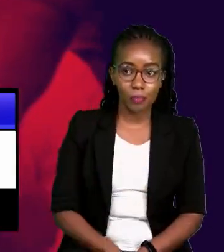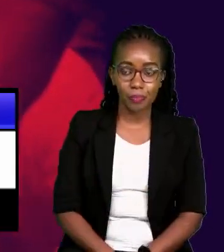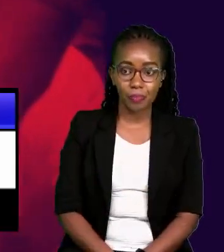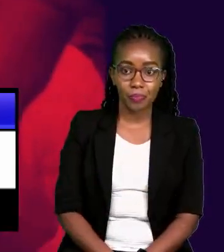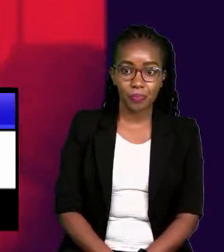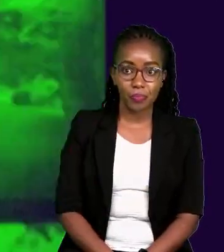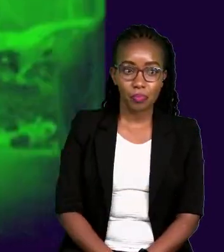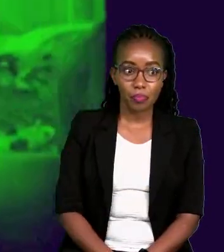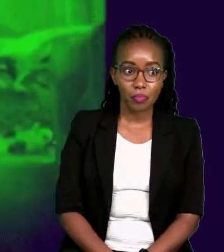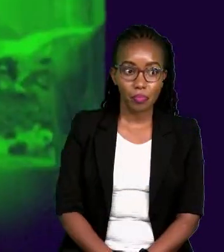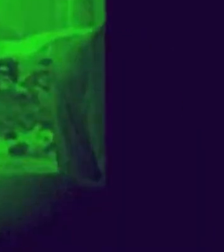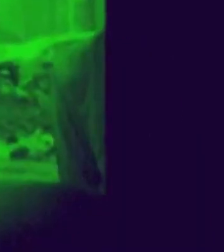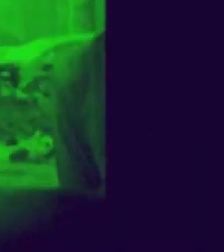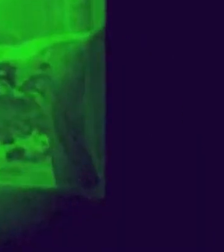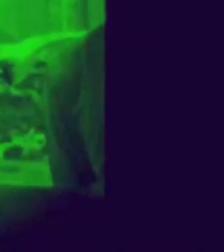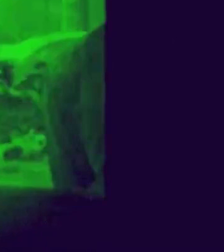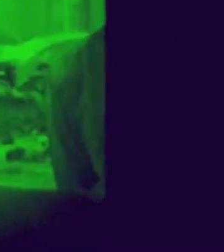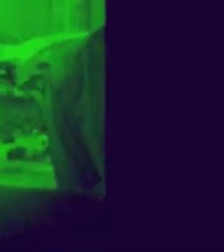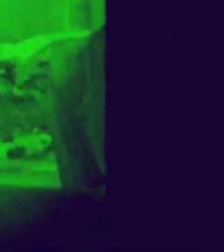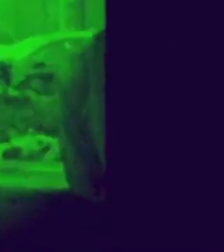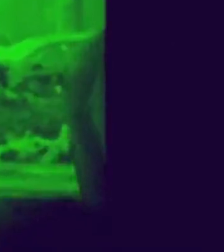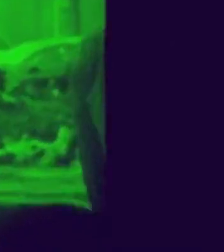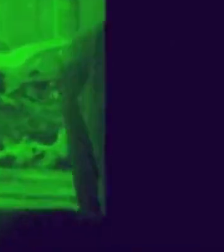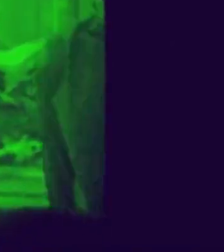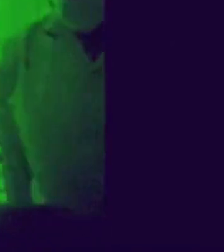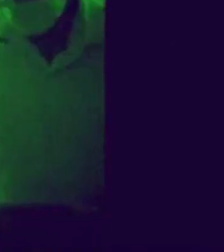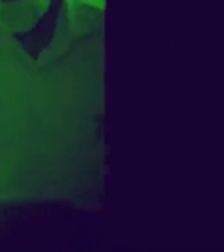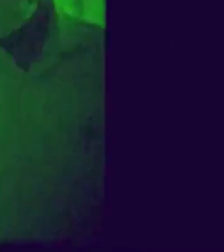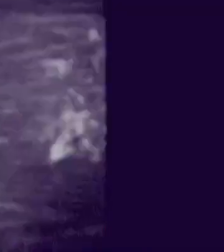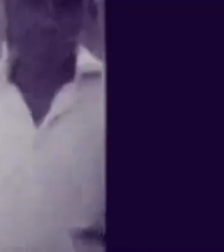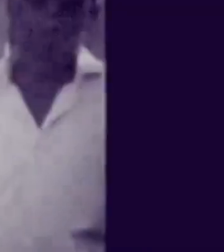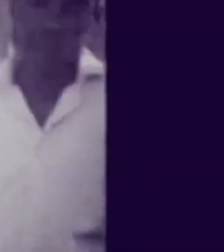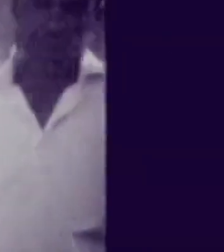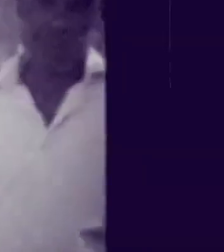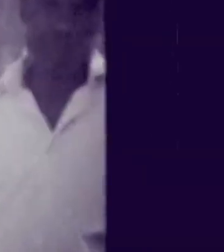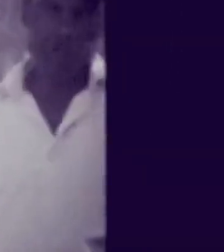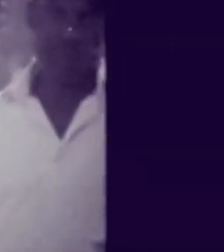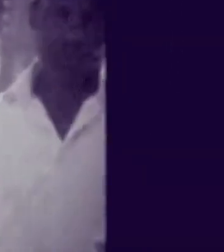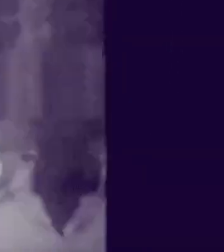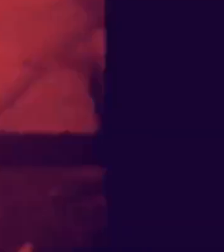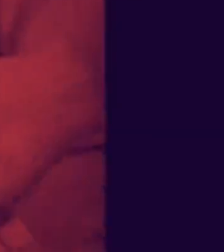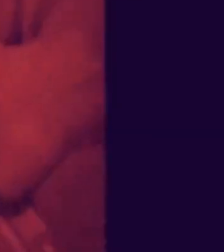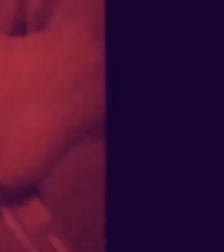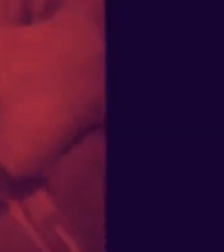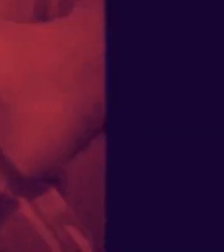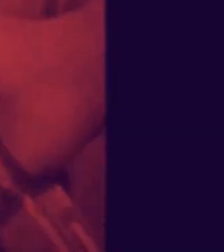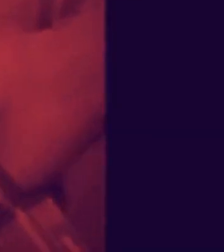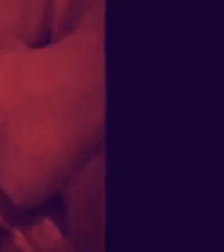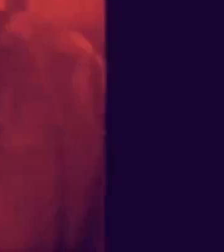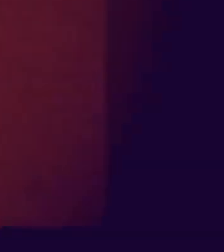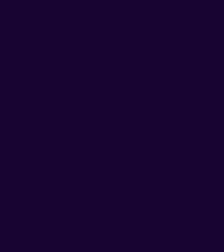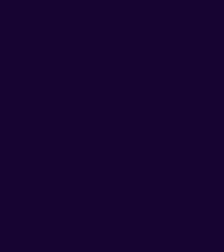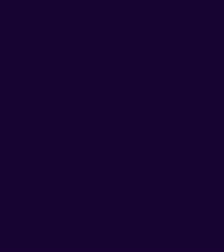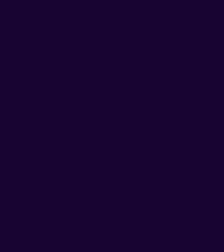Wengi wanasafu. Tunajua pesa ni mingi Kenya, lakini iko kwa mifuko ya wachache. Uchumi wa nchi unazorota. Nchi ni yetu sote.